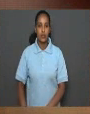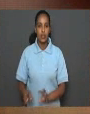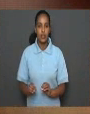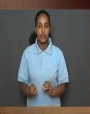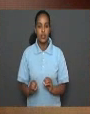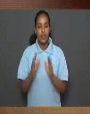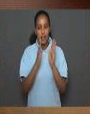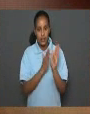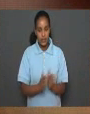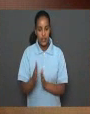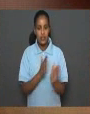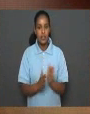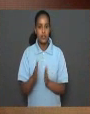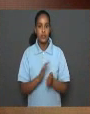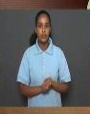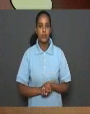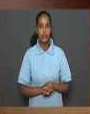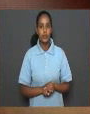Students, let's get ready.